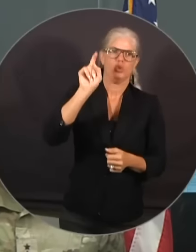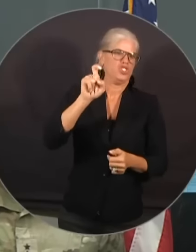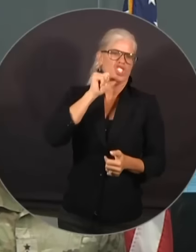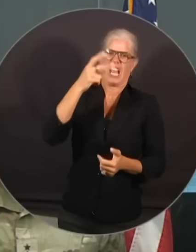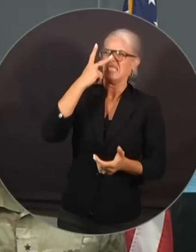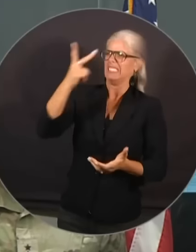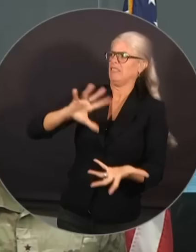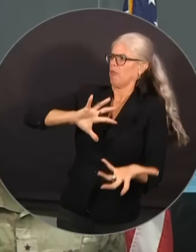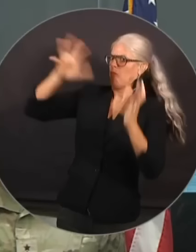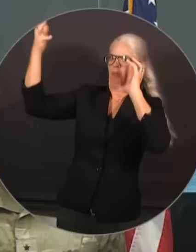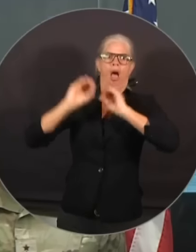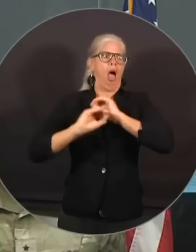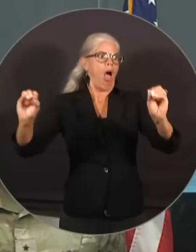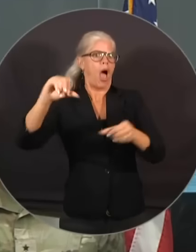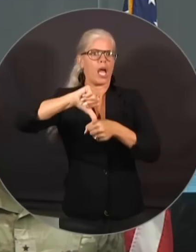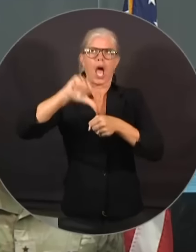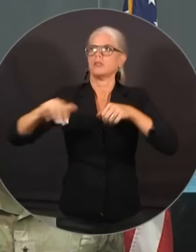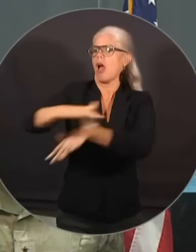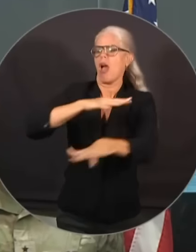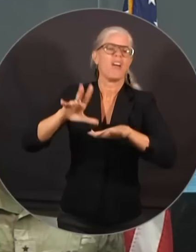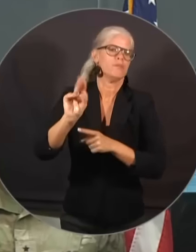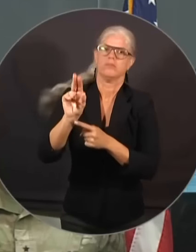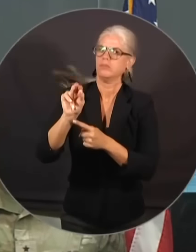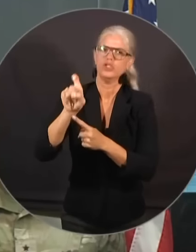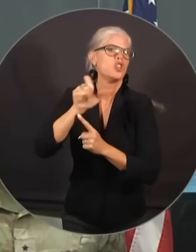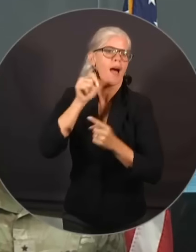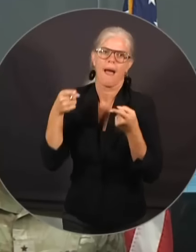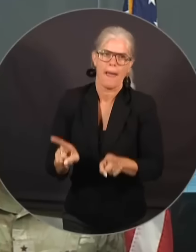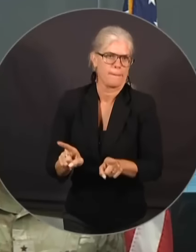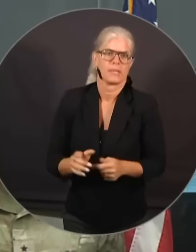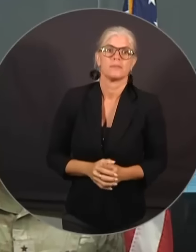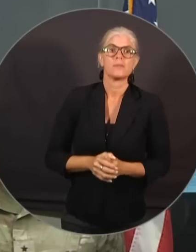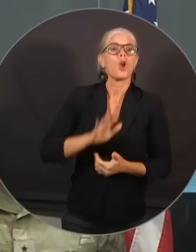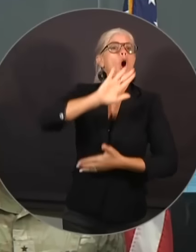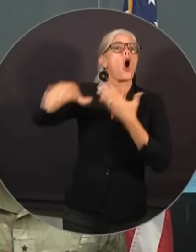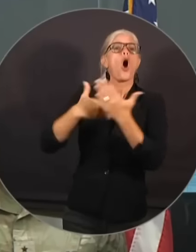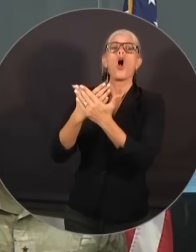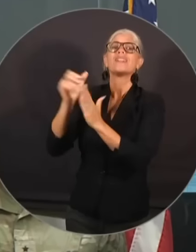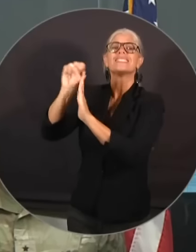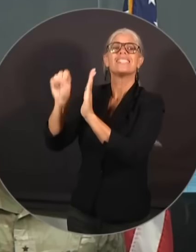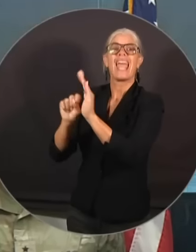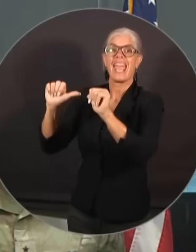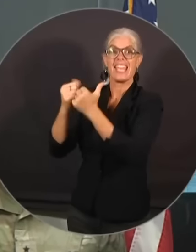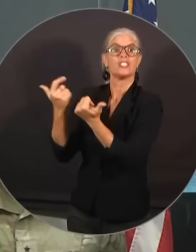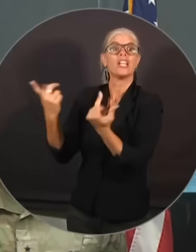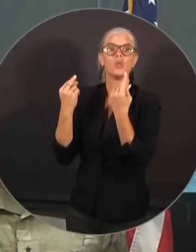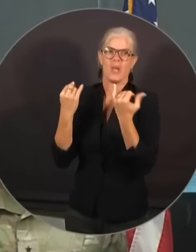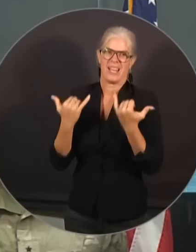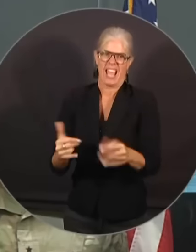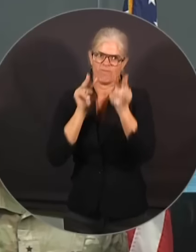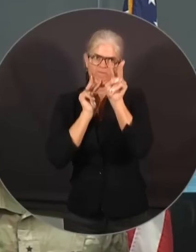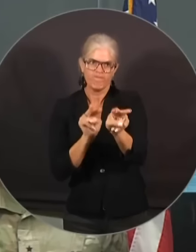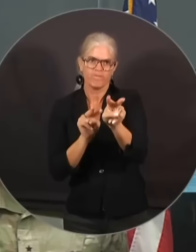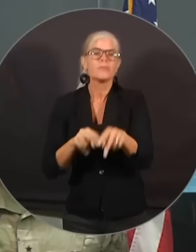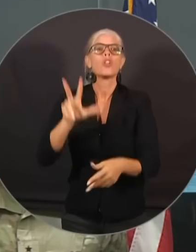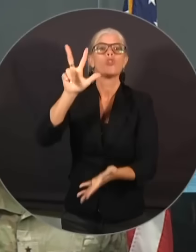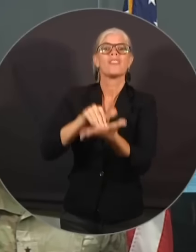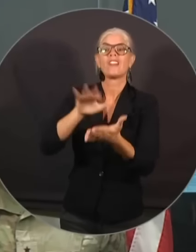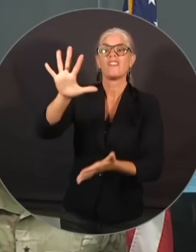that. We have all state agencies that are on standby, 3,500 National Guard soldiers. We can surge that very